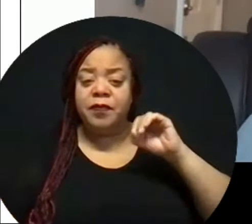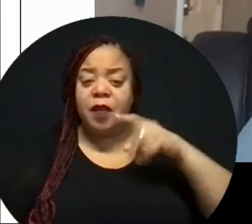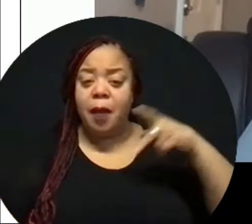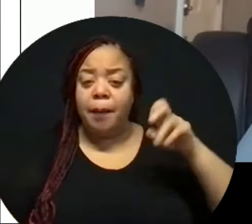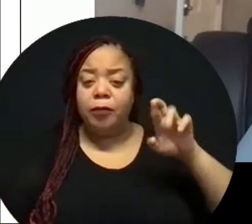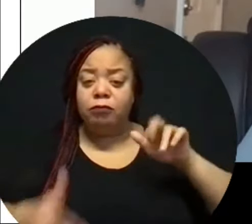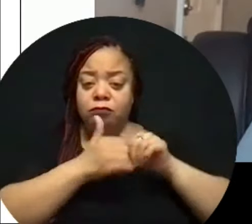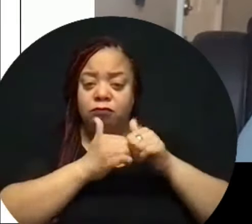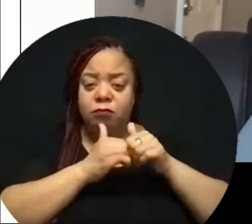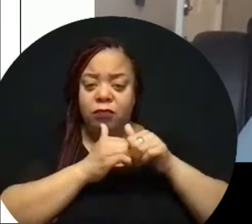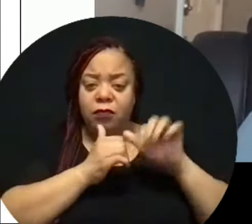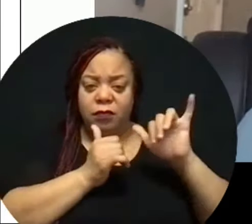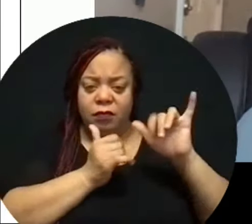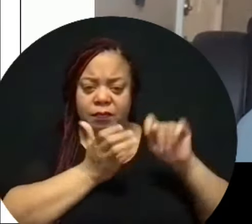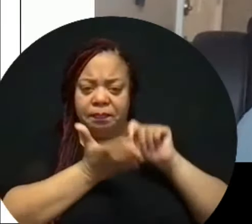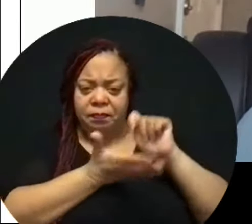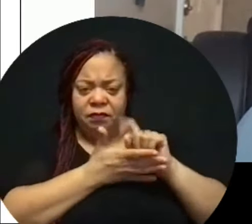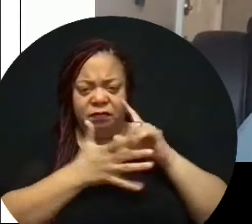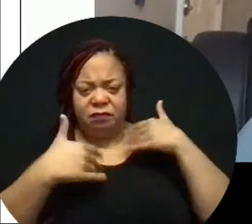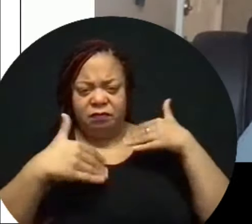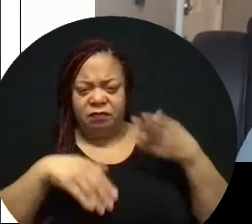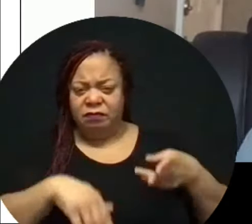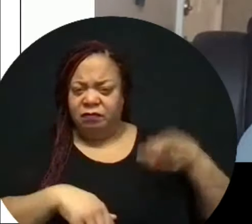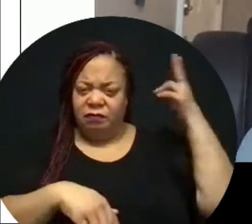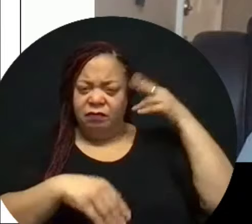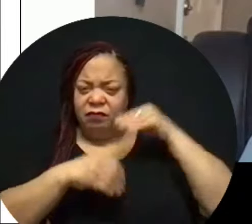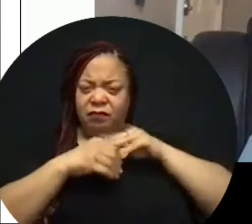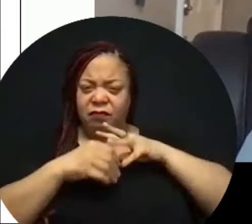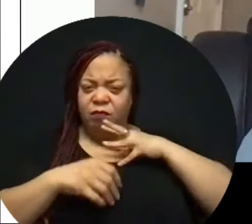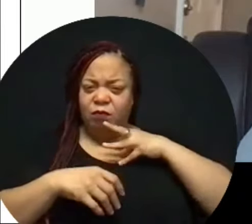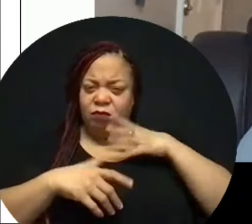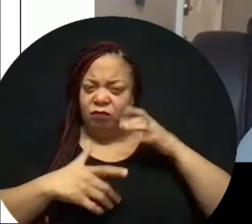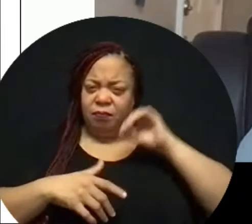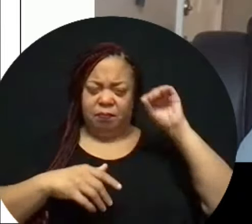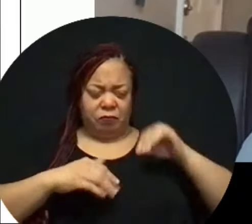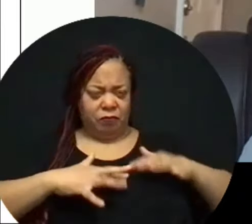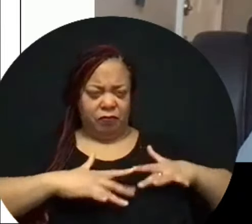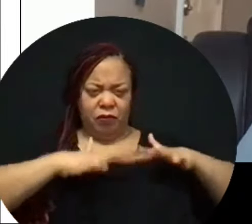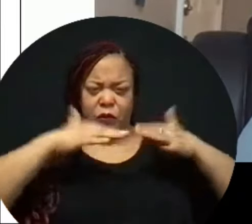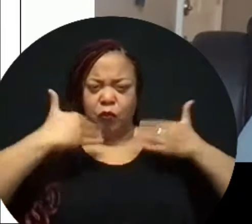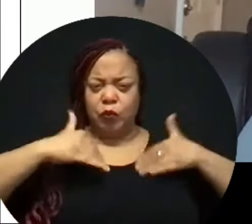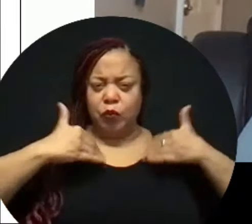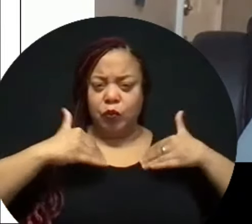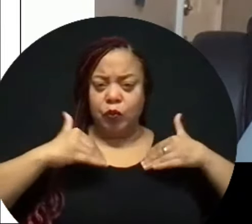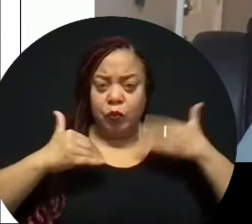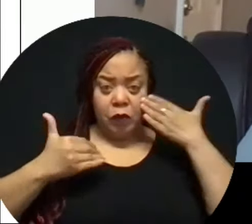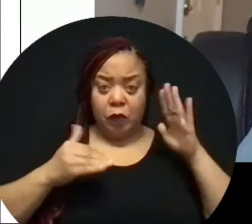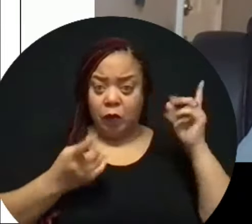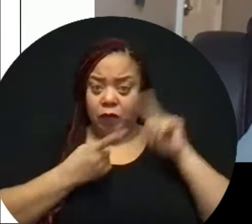in FTP with me. I didn't know them, but like we were in the same facility. And so